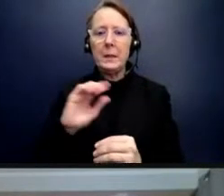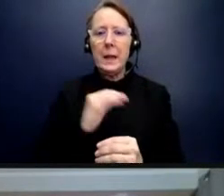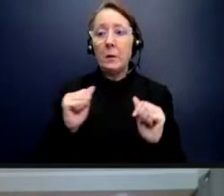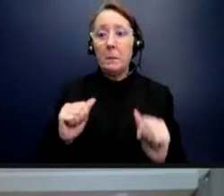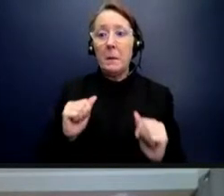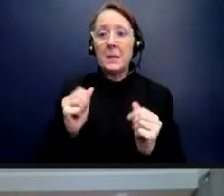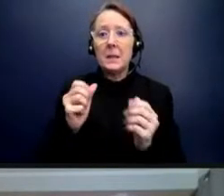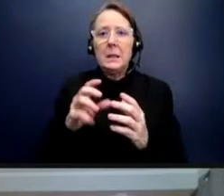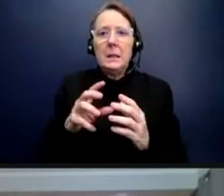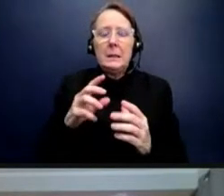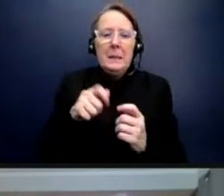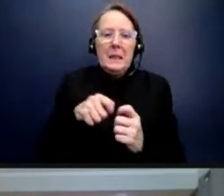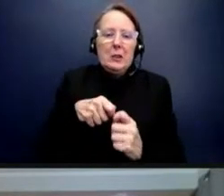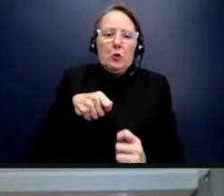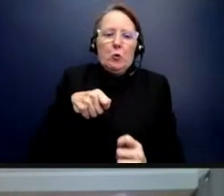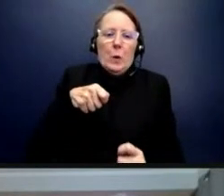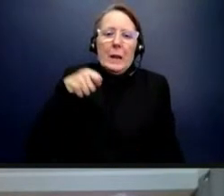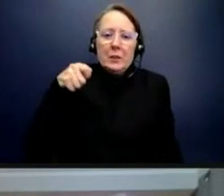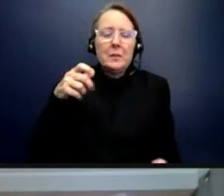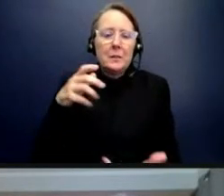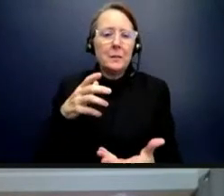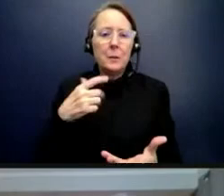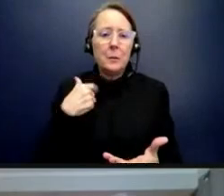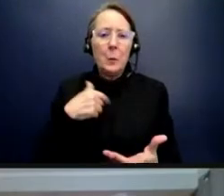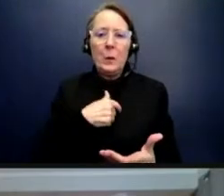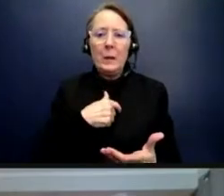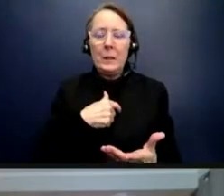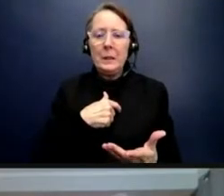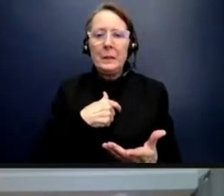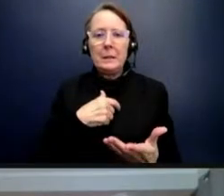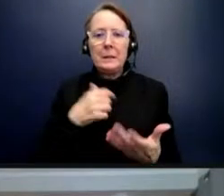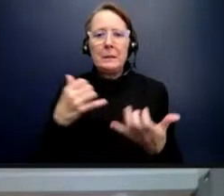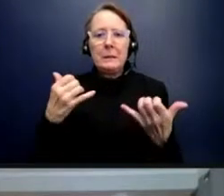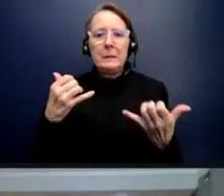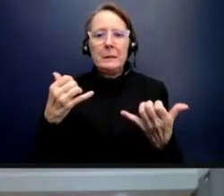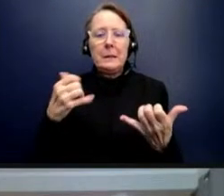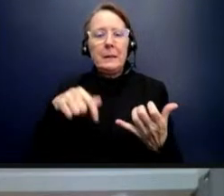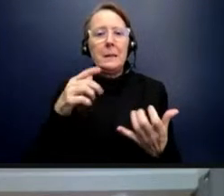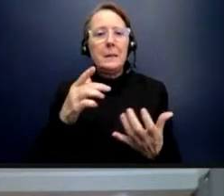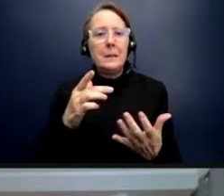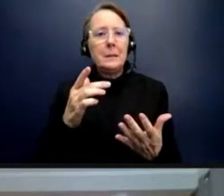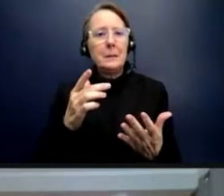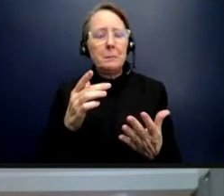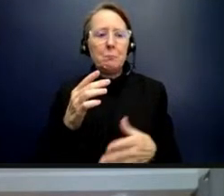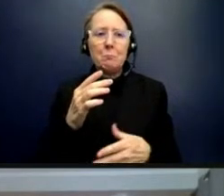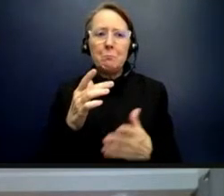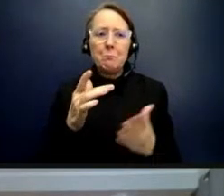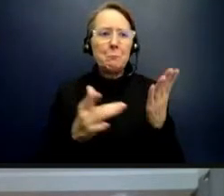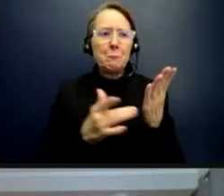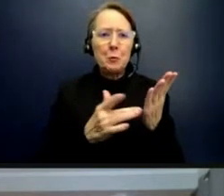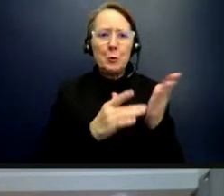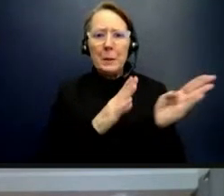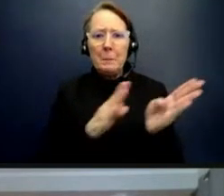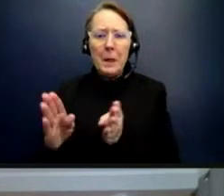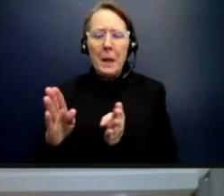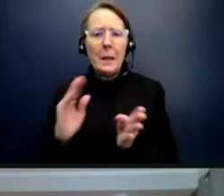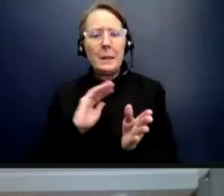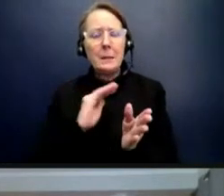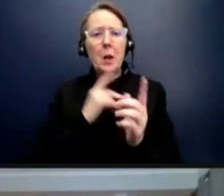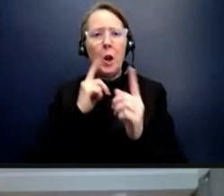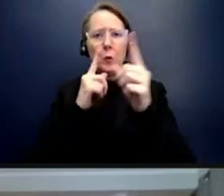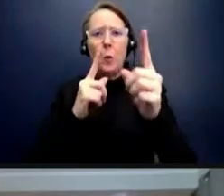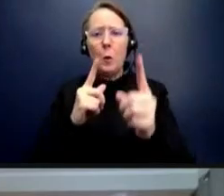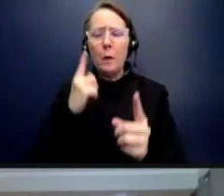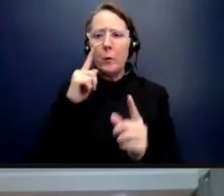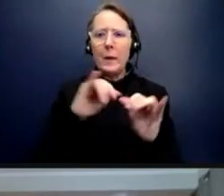tremendously. And so we are definitely, this is a strategic plan and it's been a goal of this year for the agency to sit down